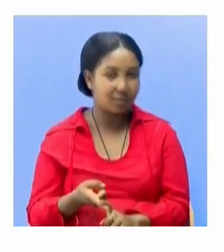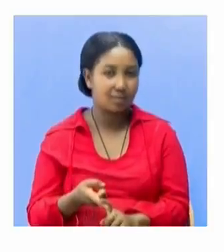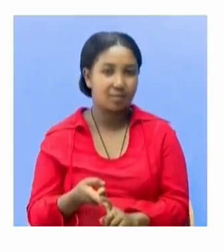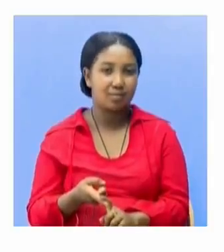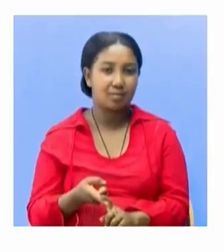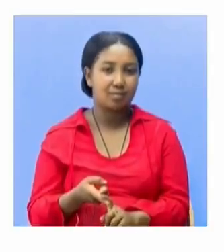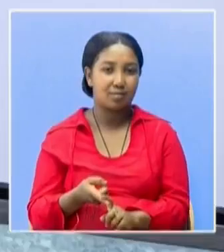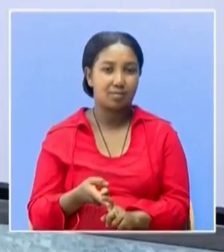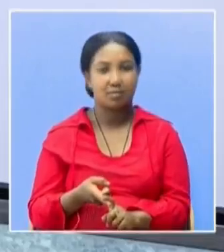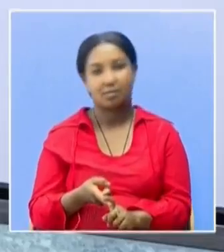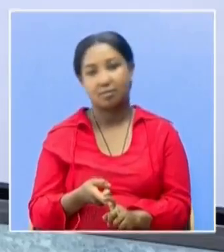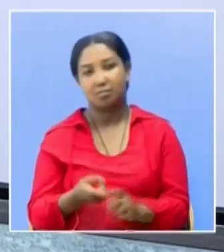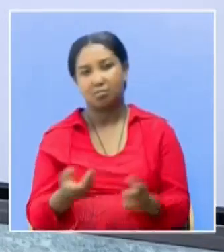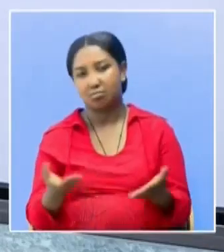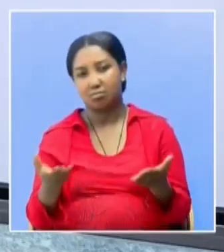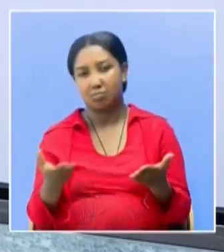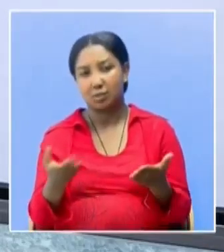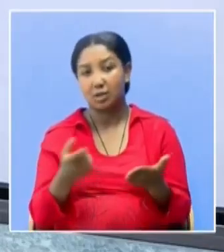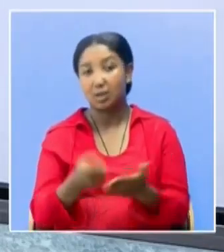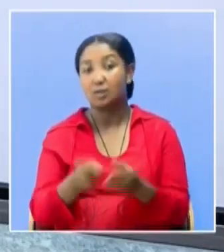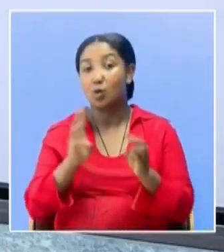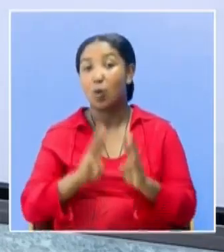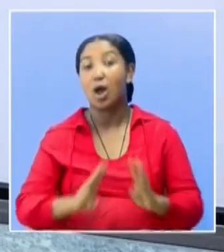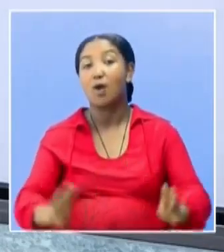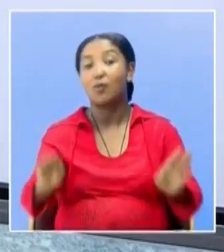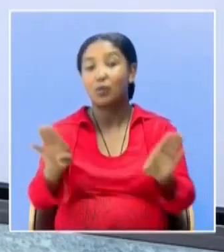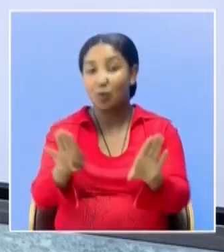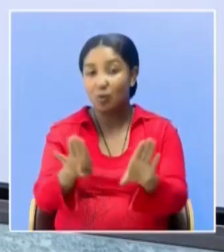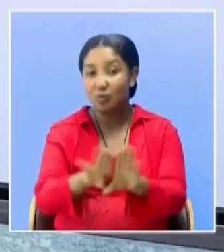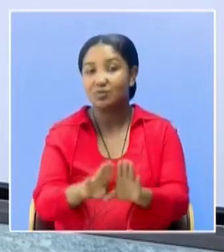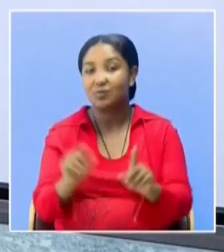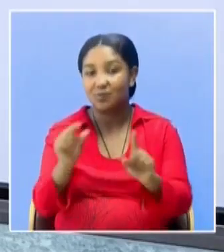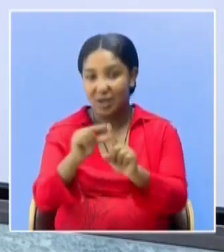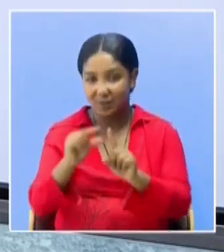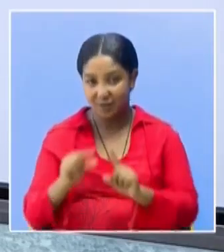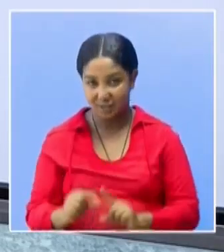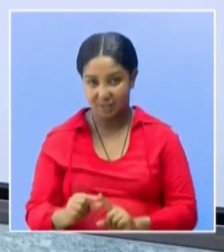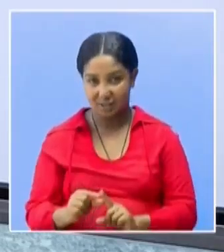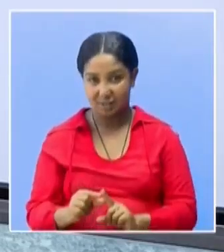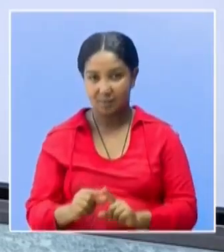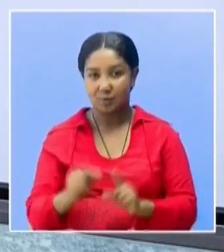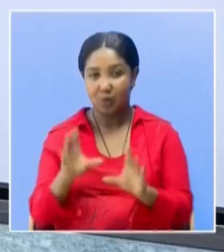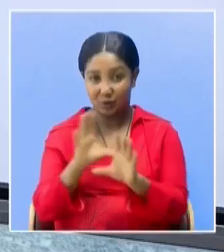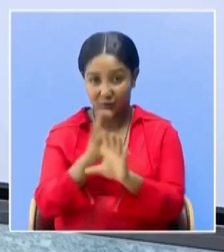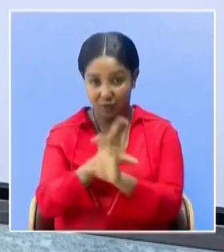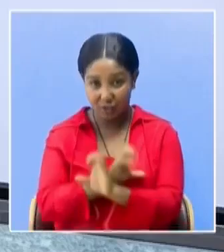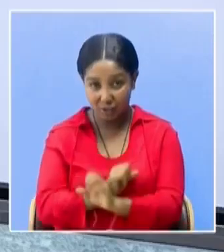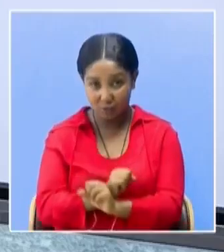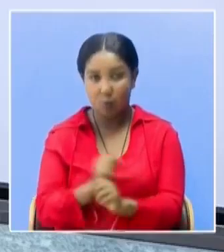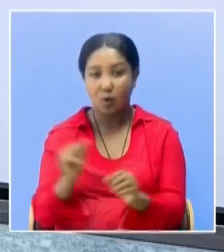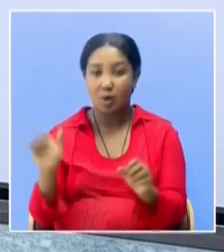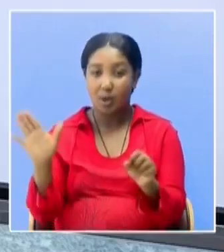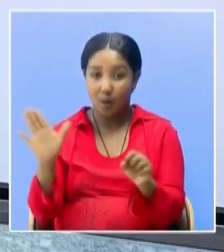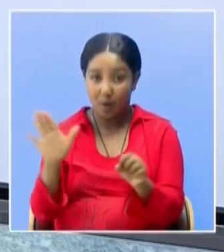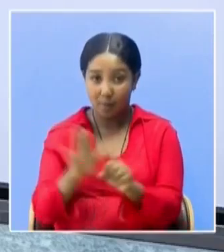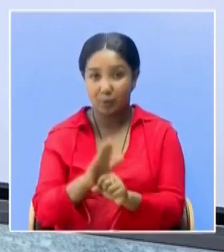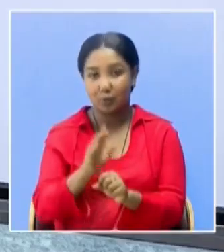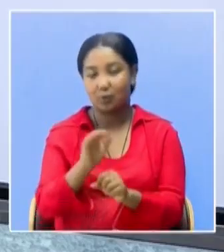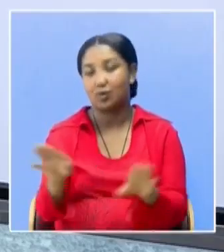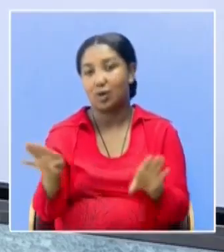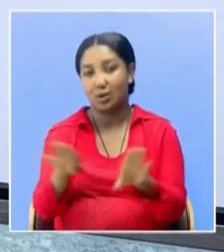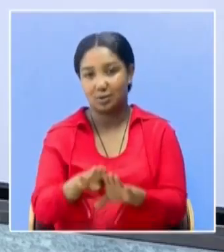the way how you are clothing, these are common phrases. You see, so as to finish or complete your